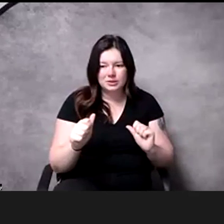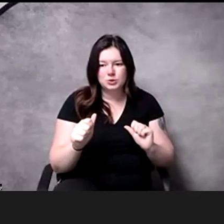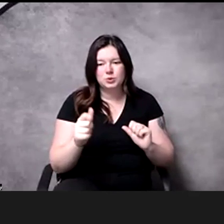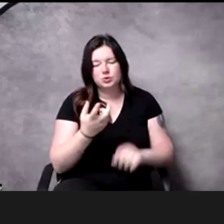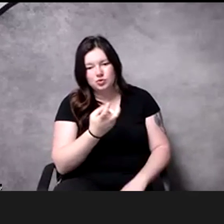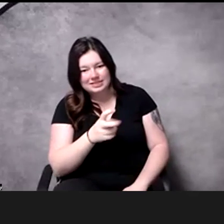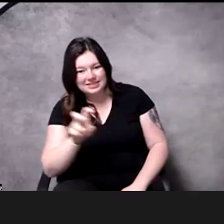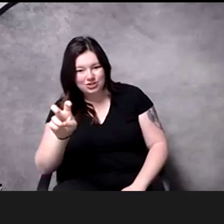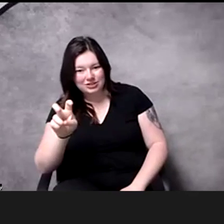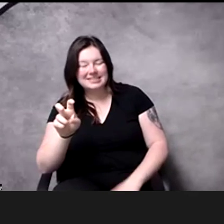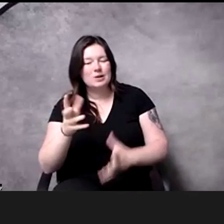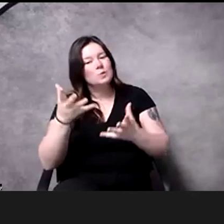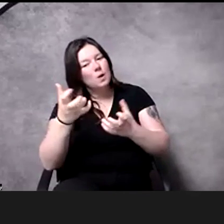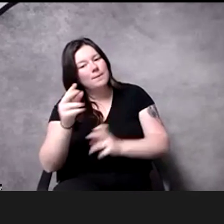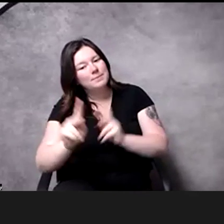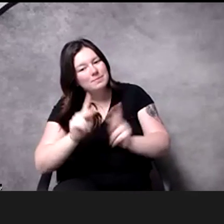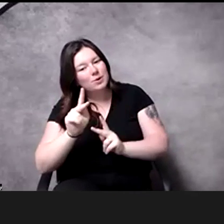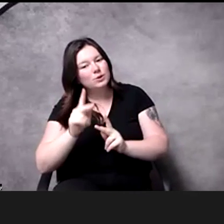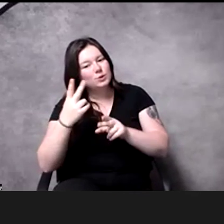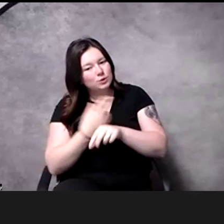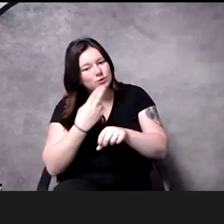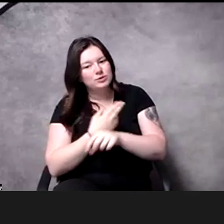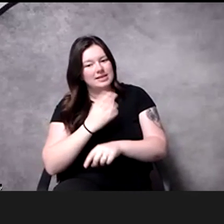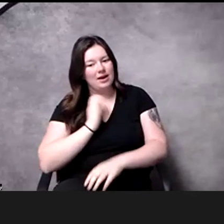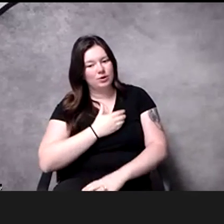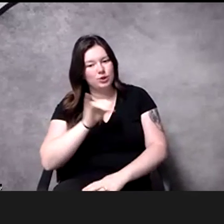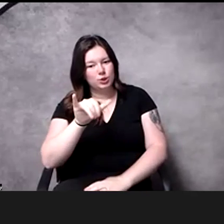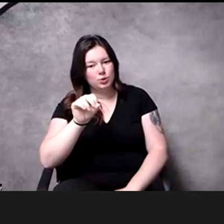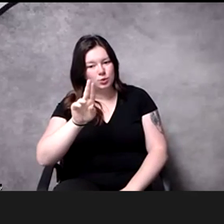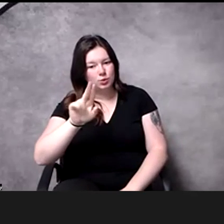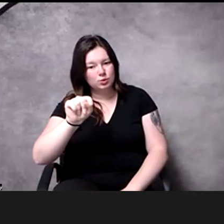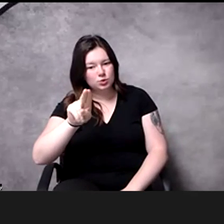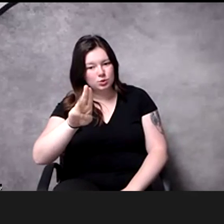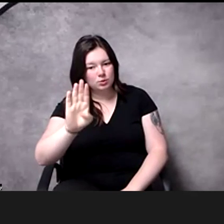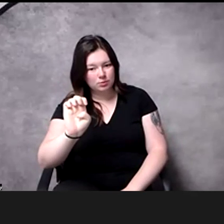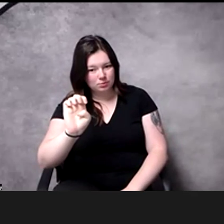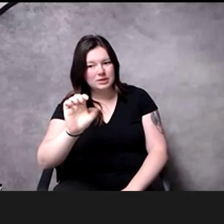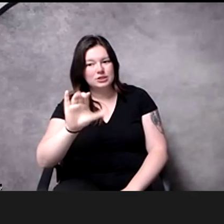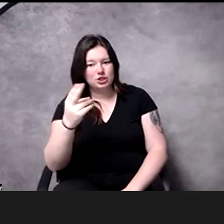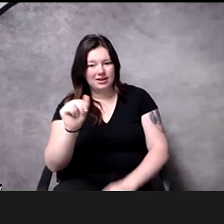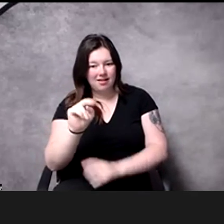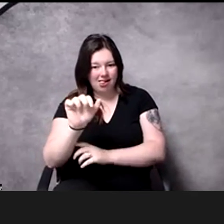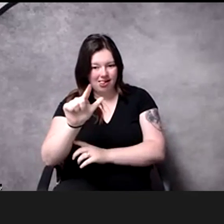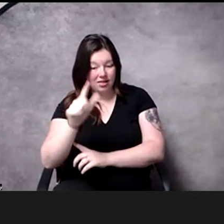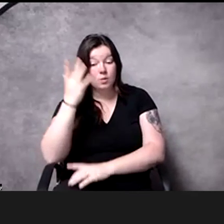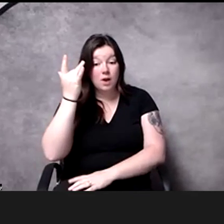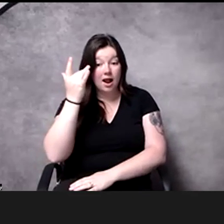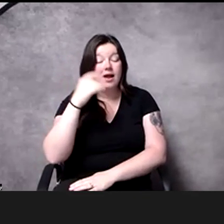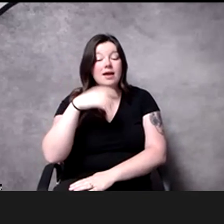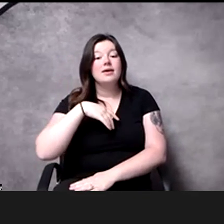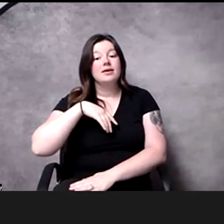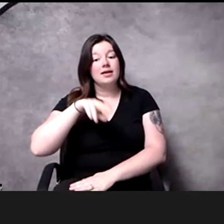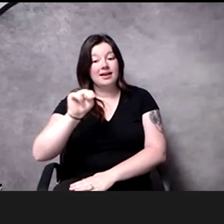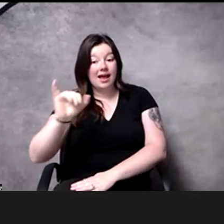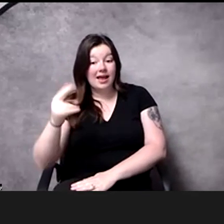our YouTube channel as the secondary source, just because NIH policy changes and updates so readily. So we